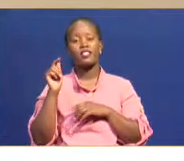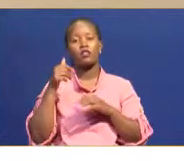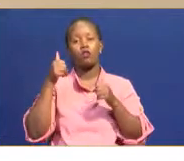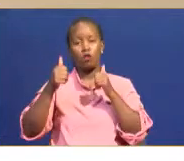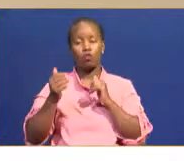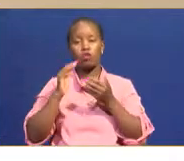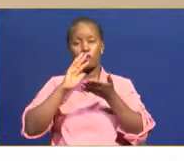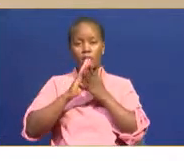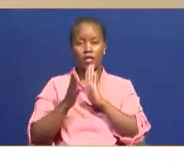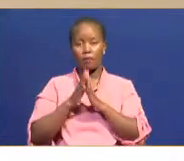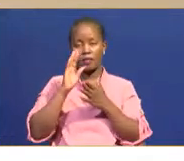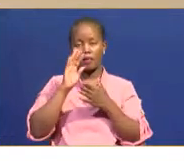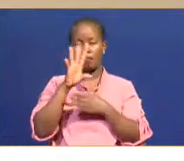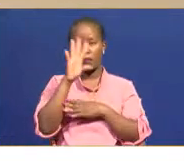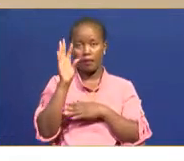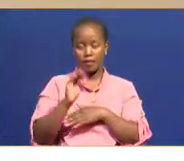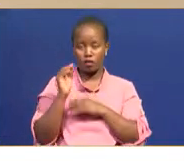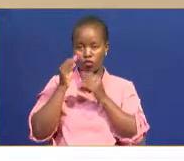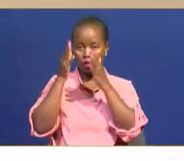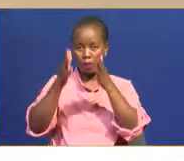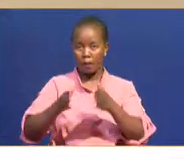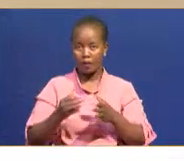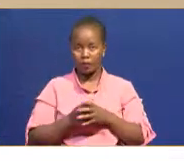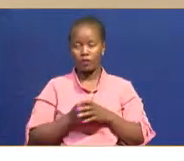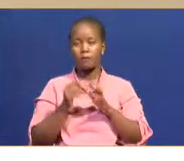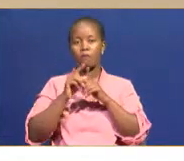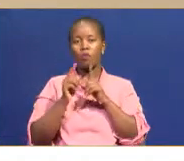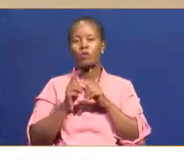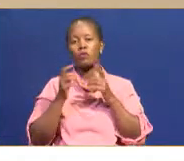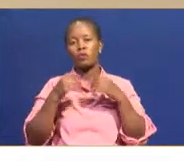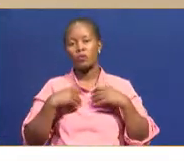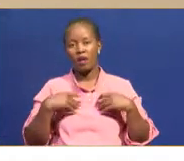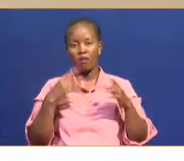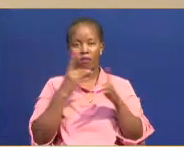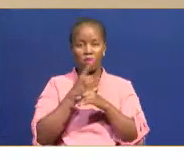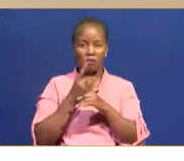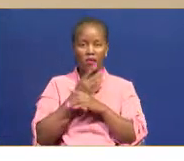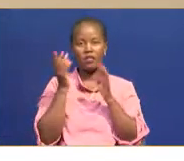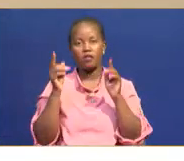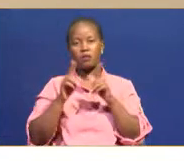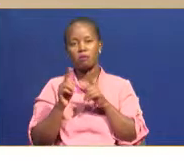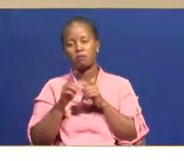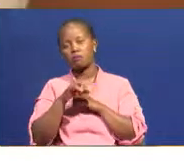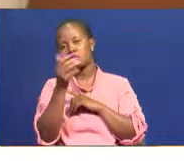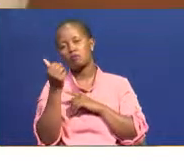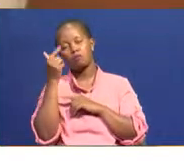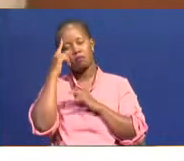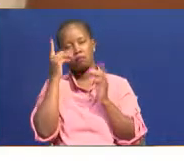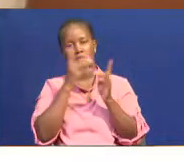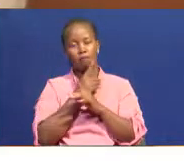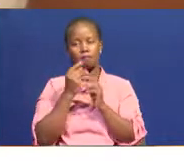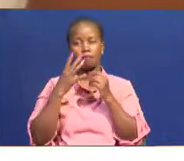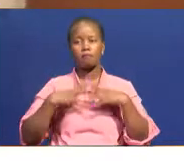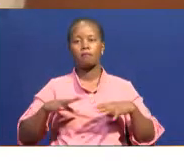burden to this particular person. Remember, they can't deduct it, they can't claim it, maybe they're not even registered for VAT for starters.